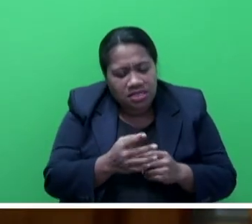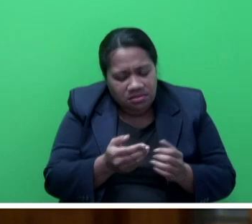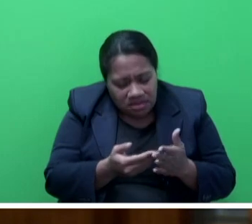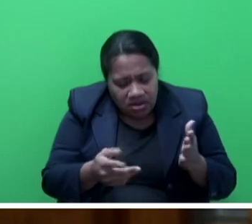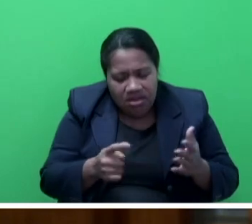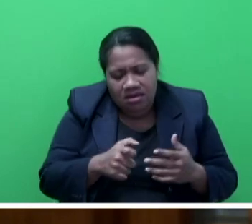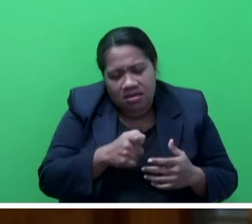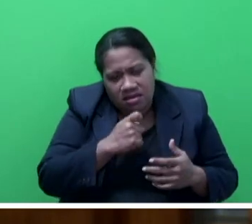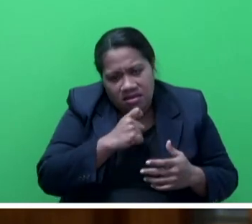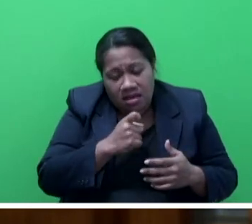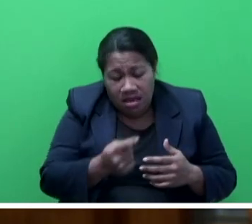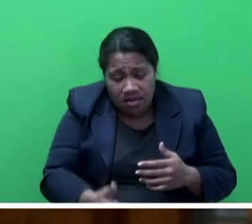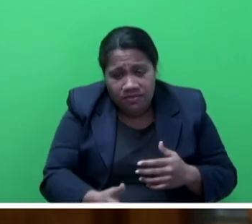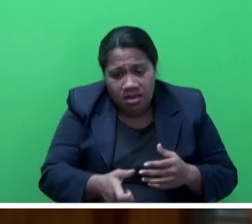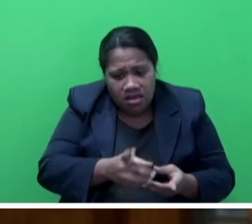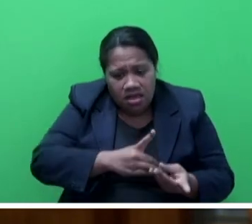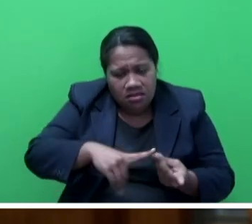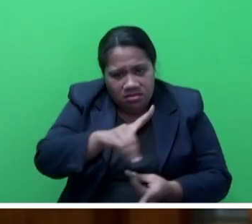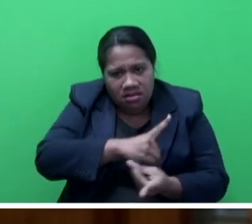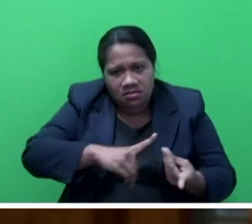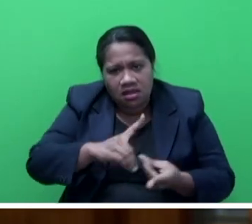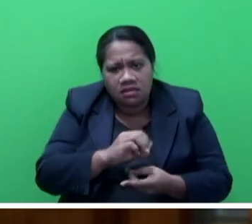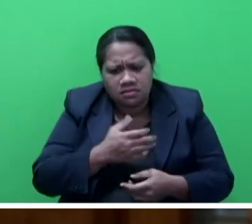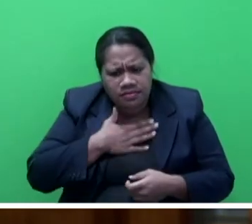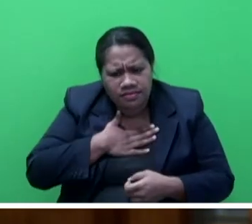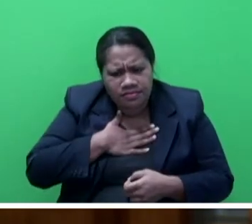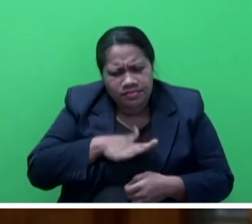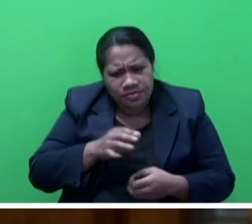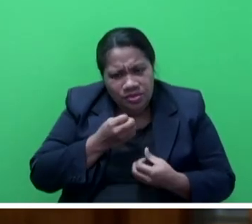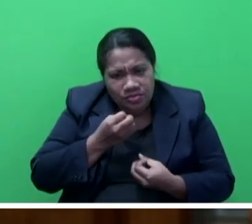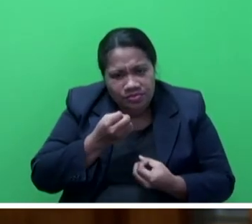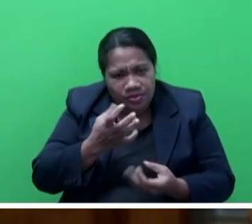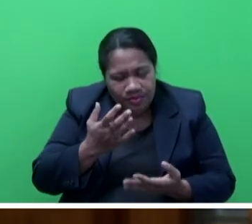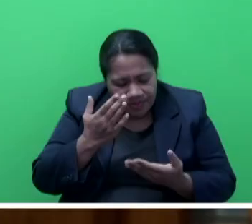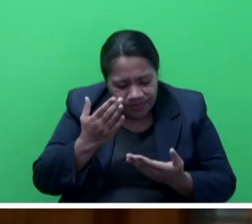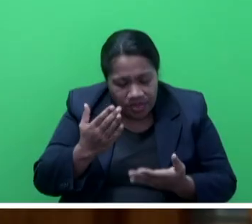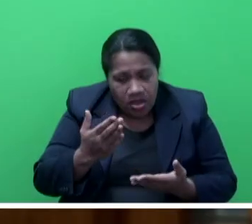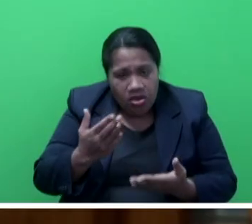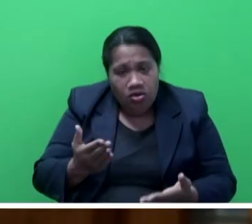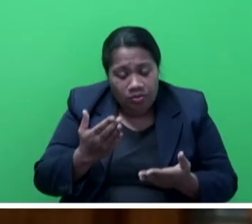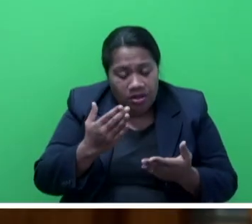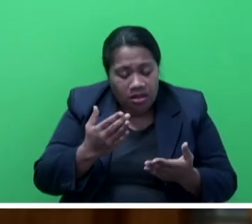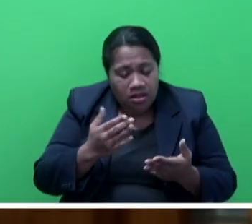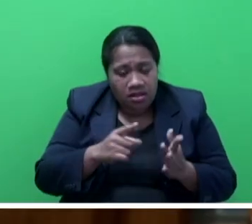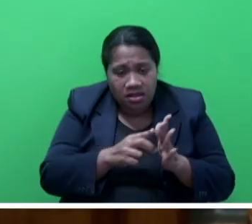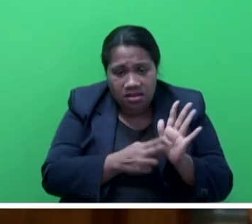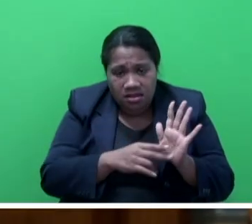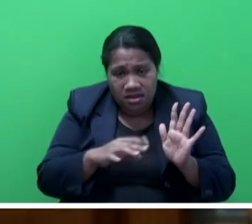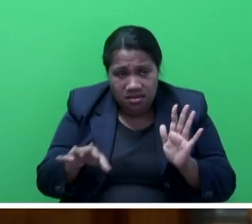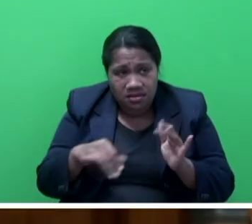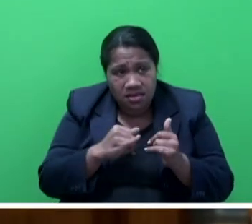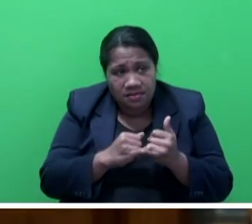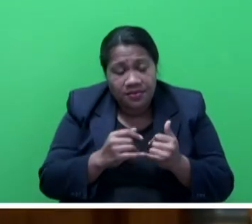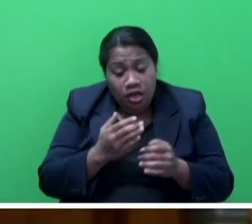Mr. Speaker, I also acknowledge the statements made by Honorable Yasa Ratu and Honorable Dr. Wanga on the work that was